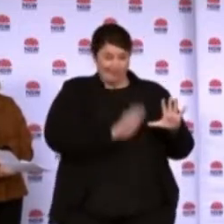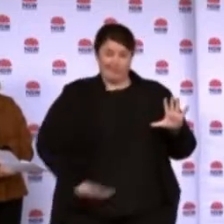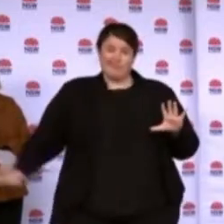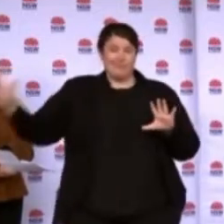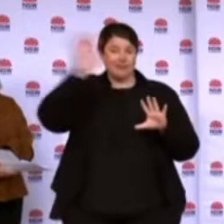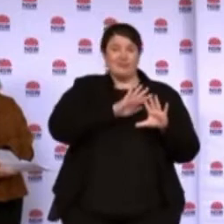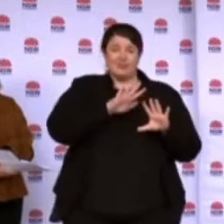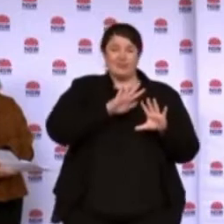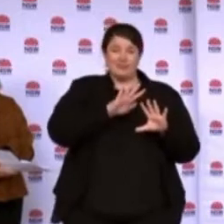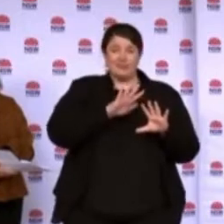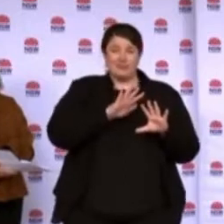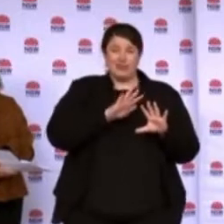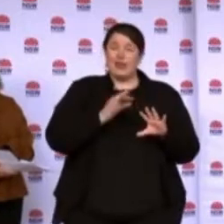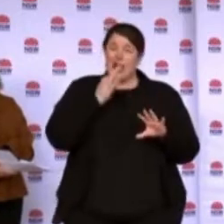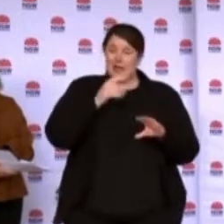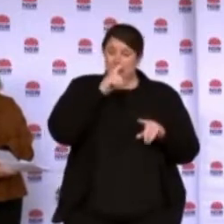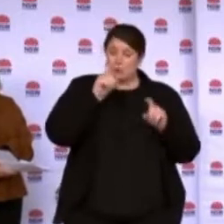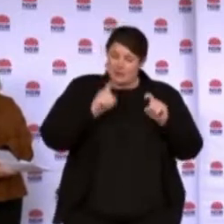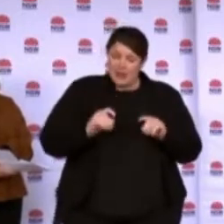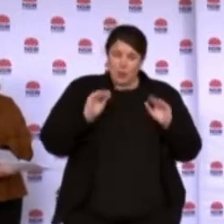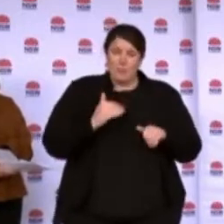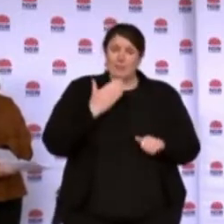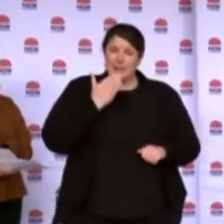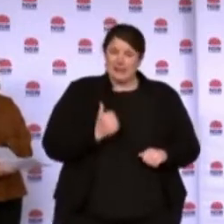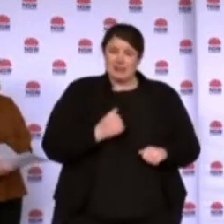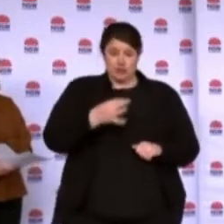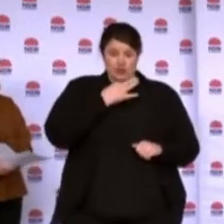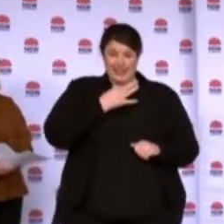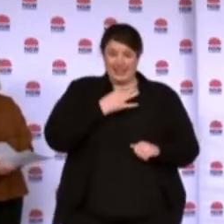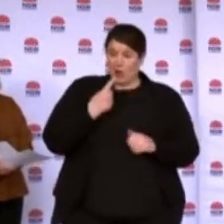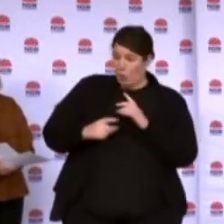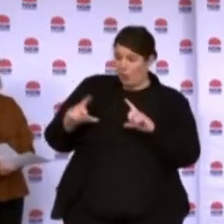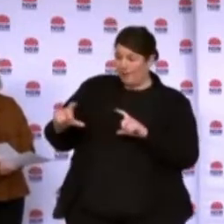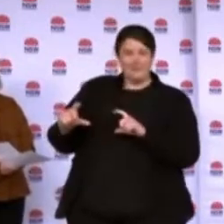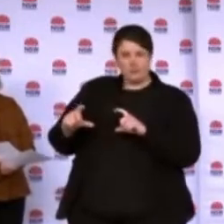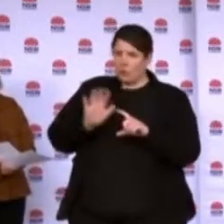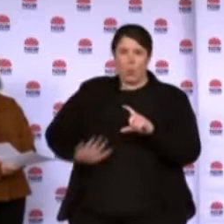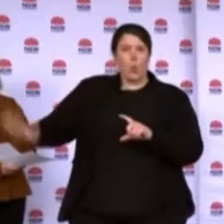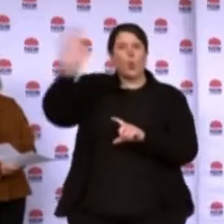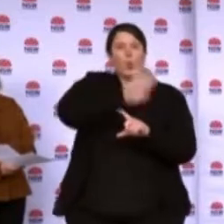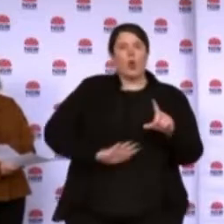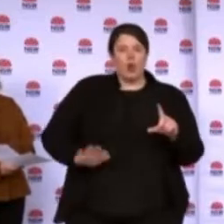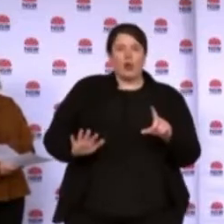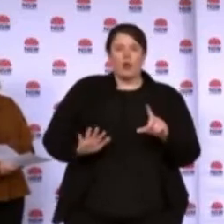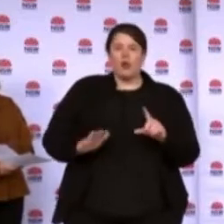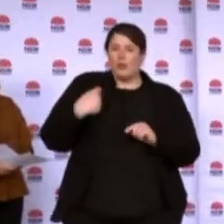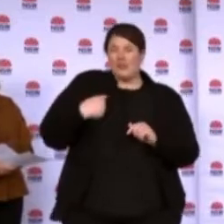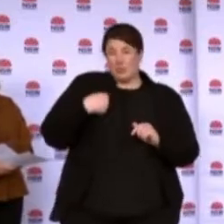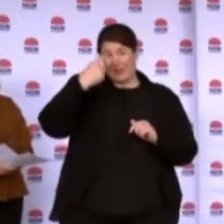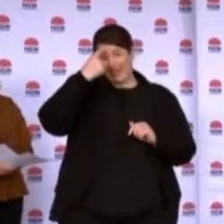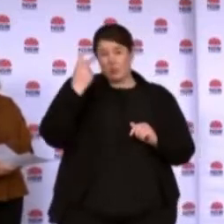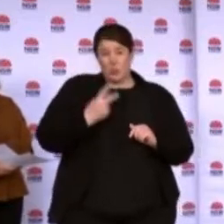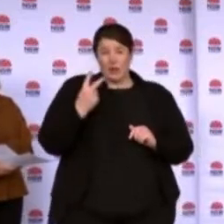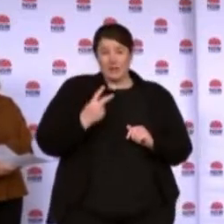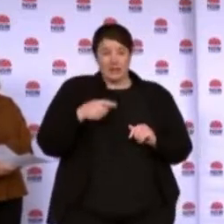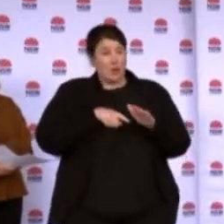in those areas that we've asked for people to stay home. So the risk is everywhere, but we have to be upfront with where the virus is circulating at the moment, where